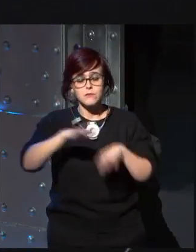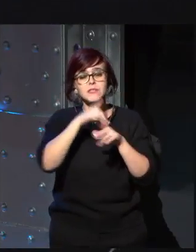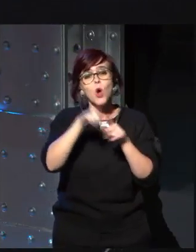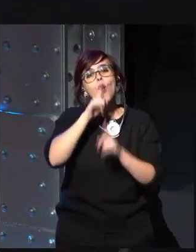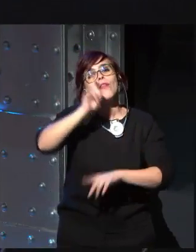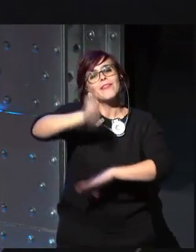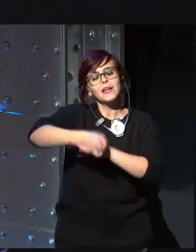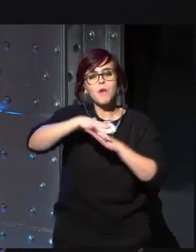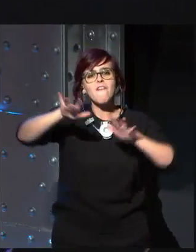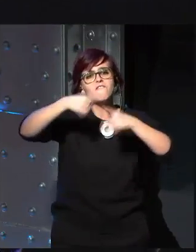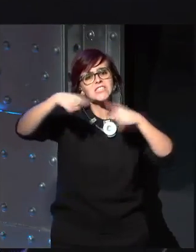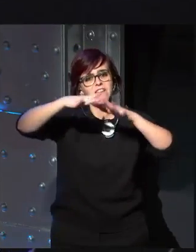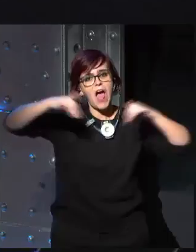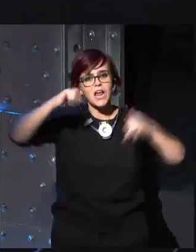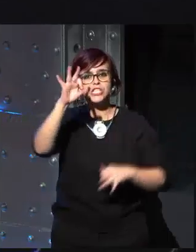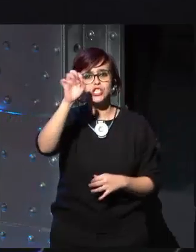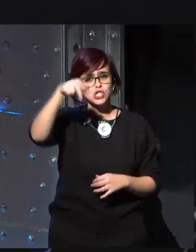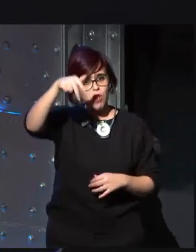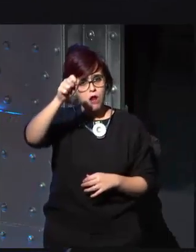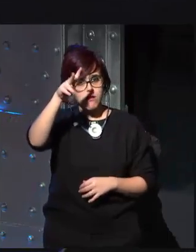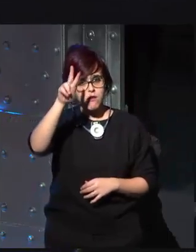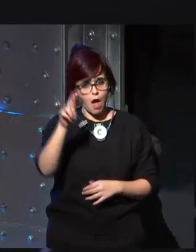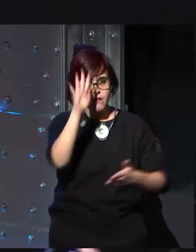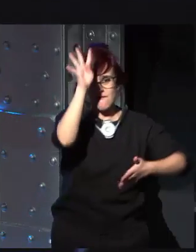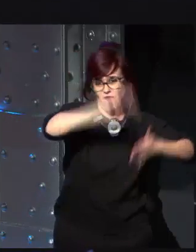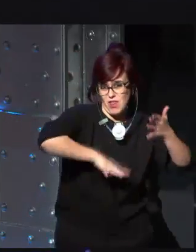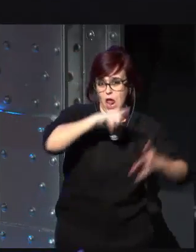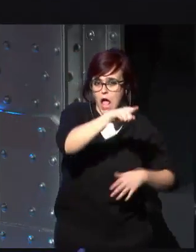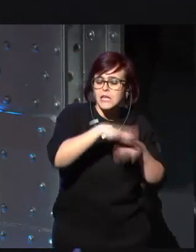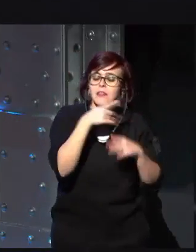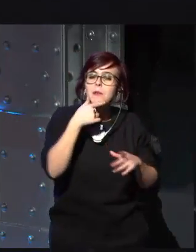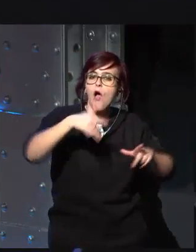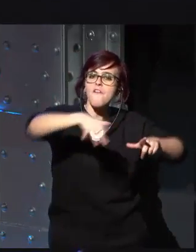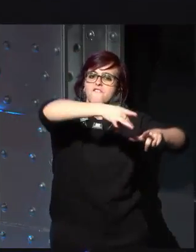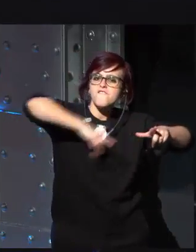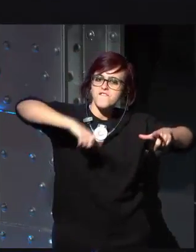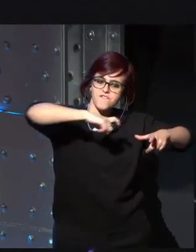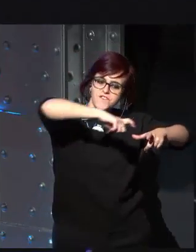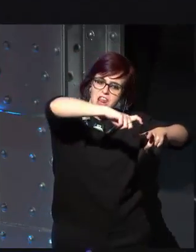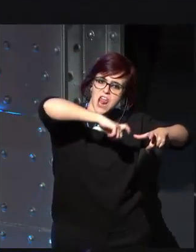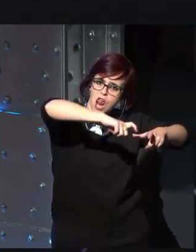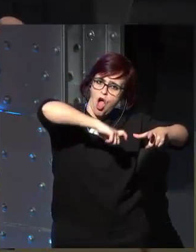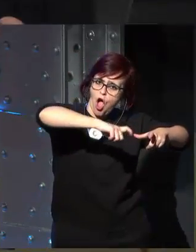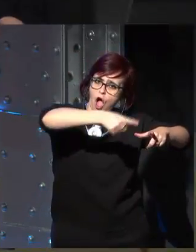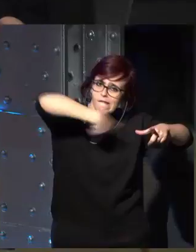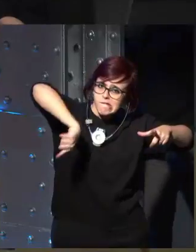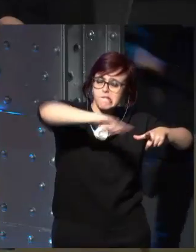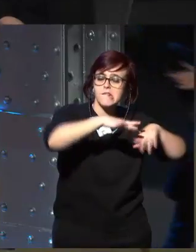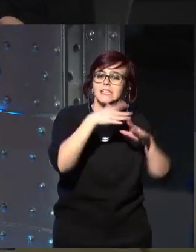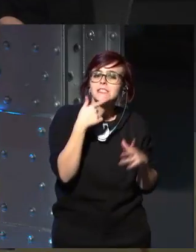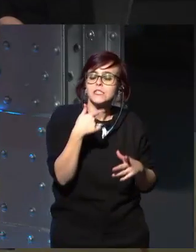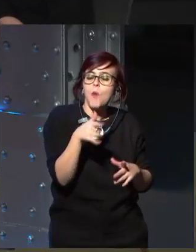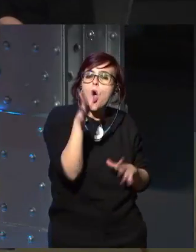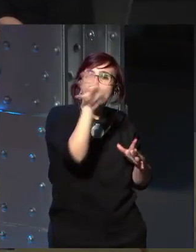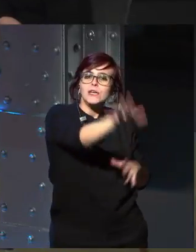Carlos, he's one of the directors of Sonart. He said, okay, maybe people are buying more vinyls, but are they really being used to listen to them? What do